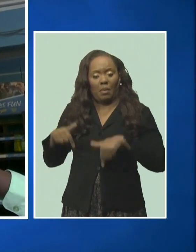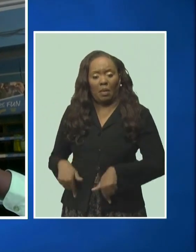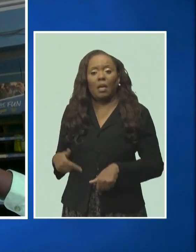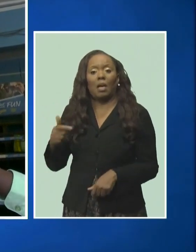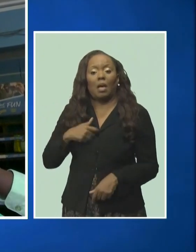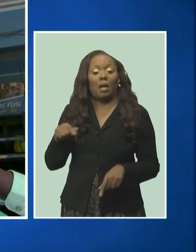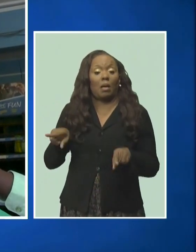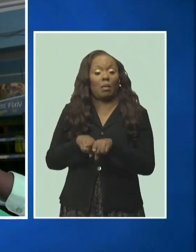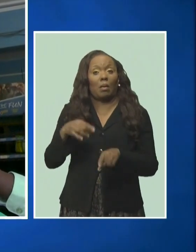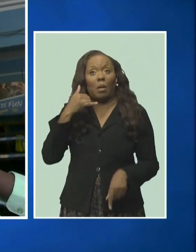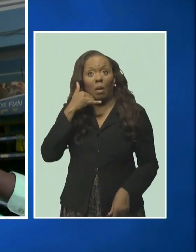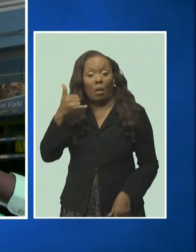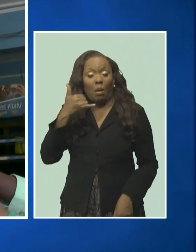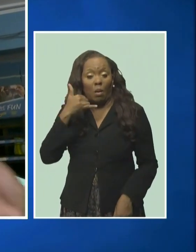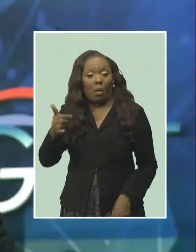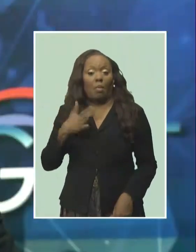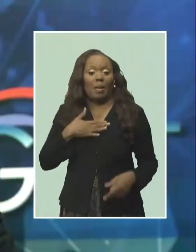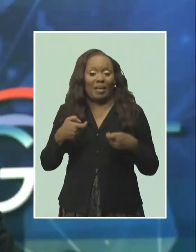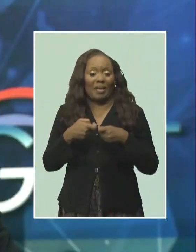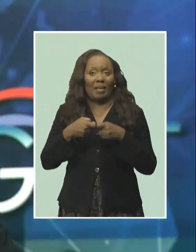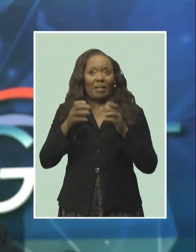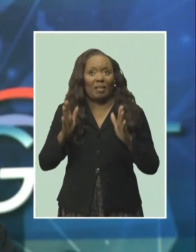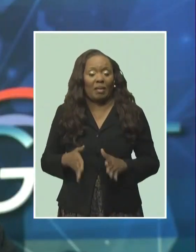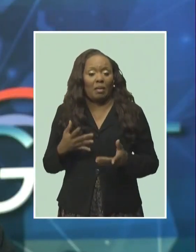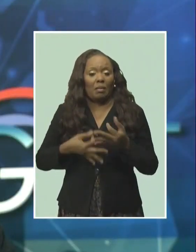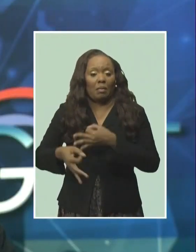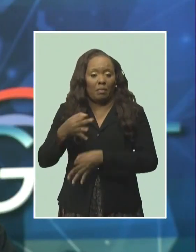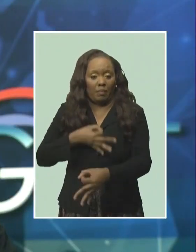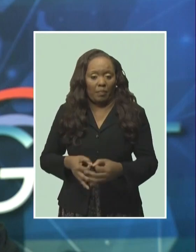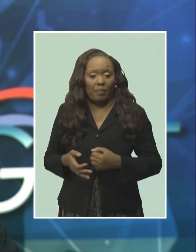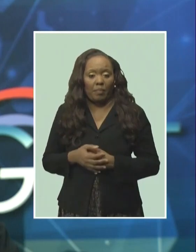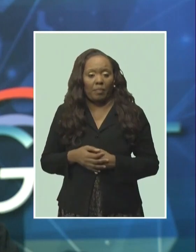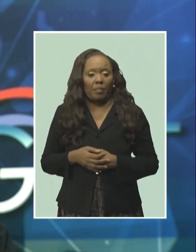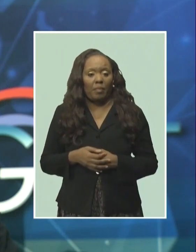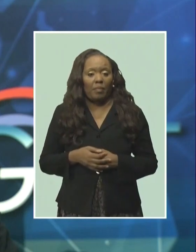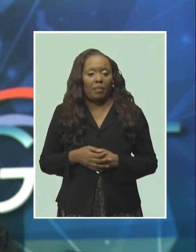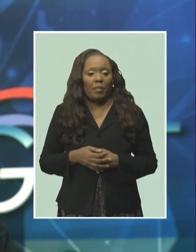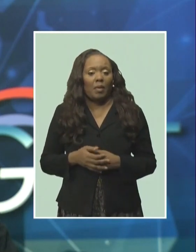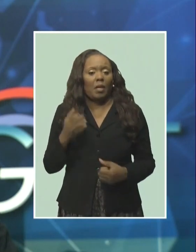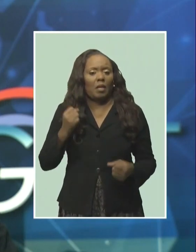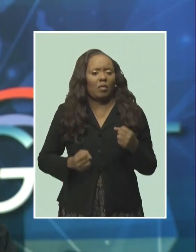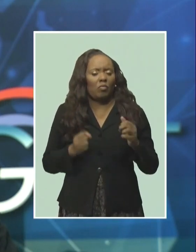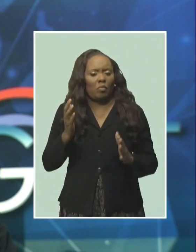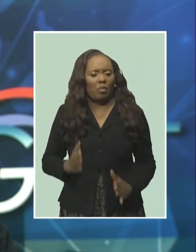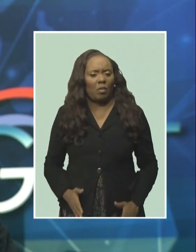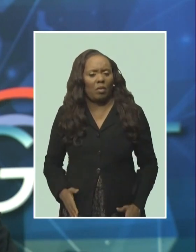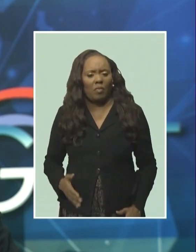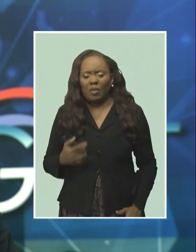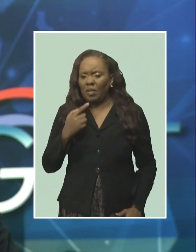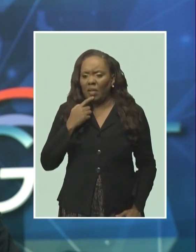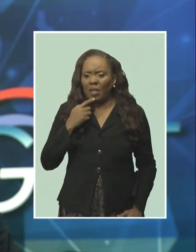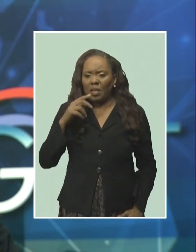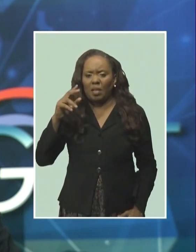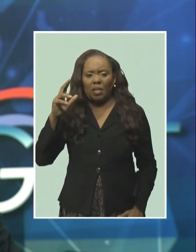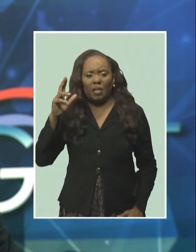degree where they will not cause significant damage to our crops.